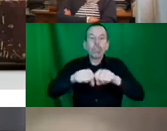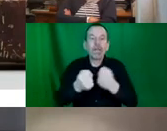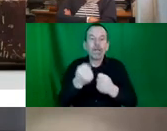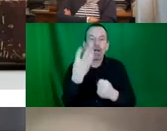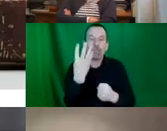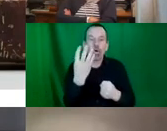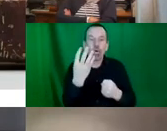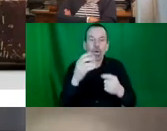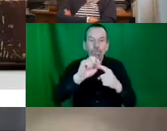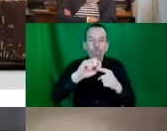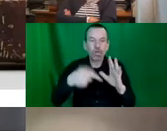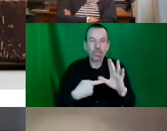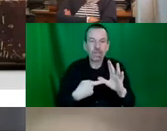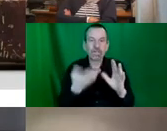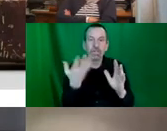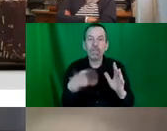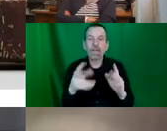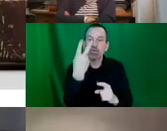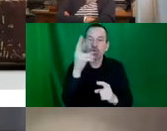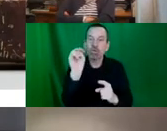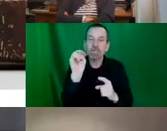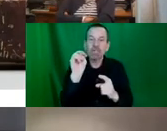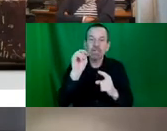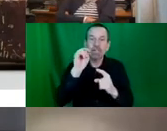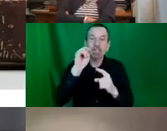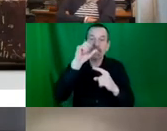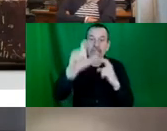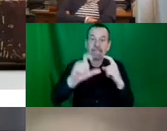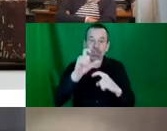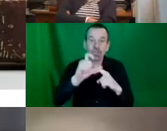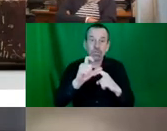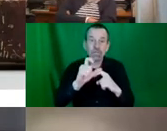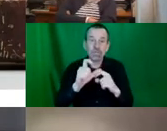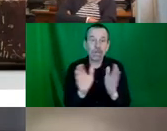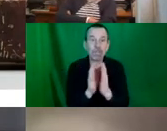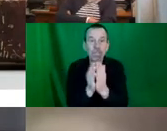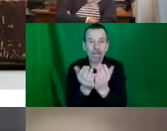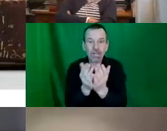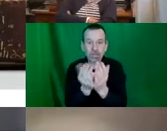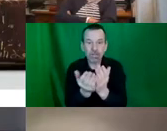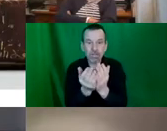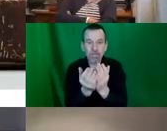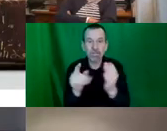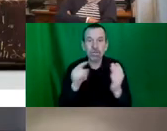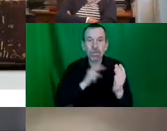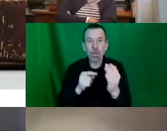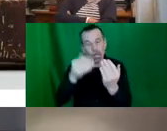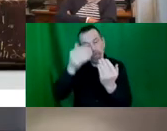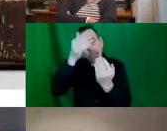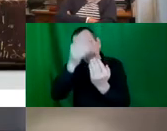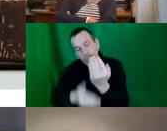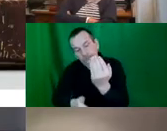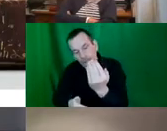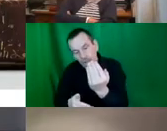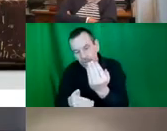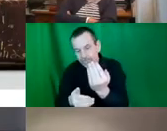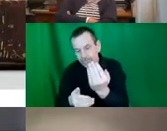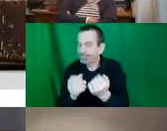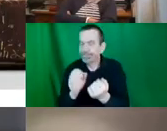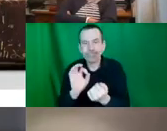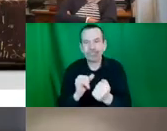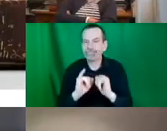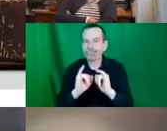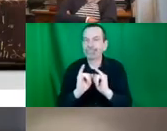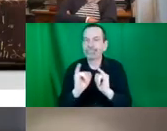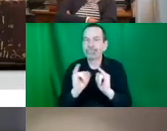A 12th century parchment manuscript. This full leather type back binding with parchment text block was in an unstable condition, with the